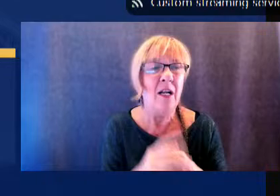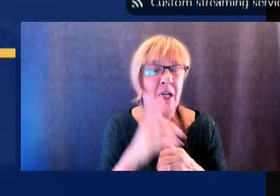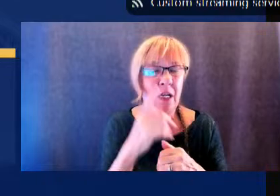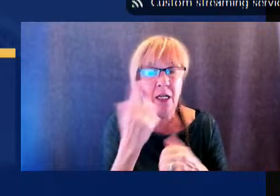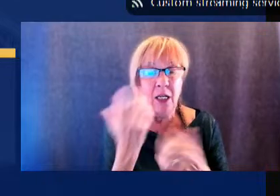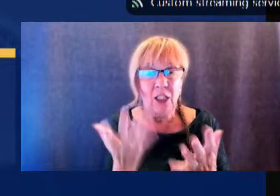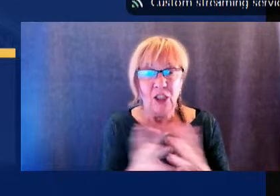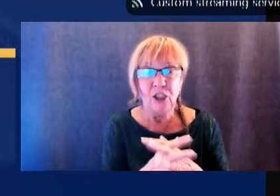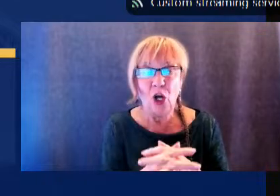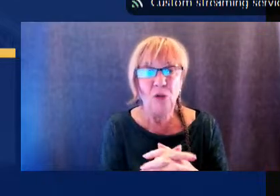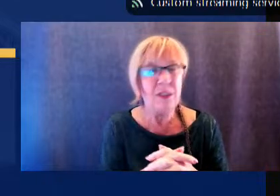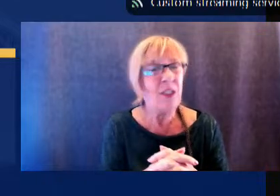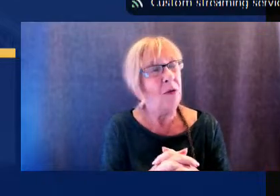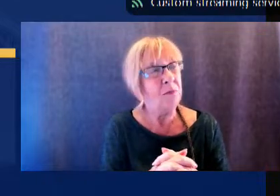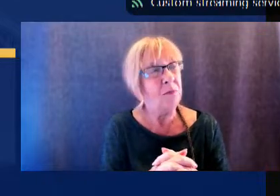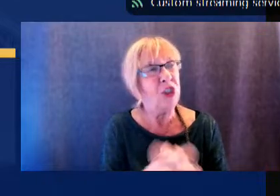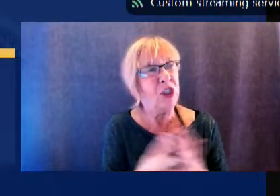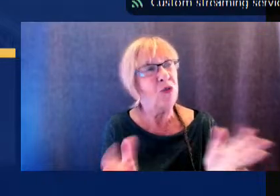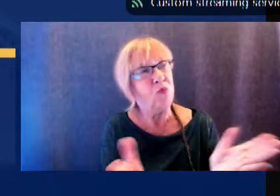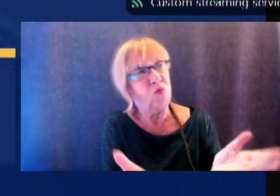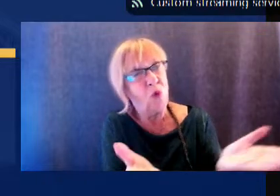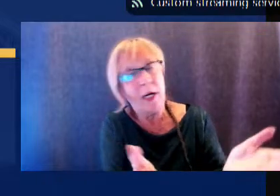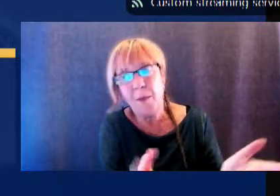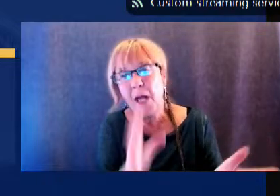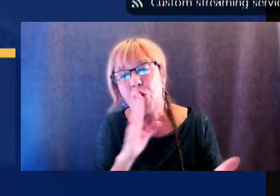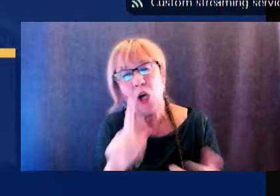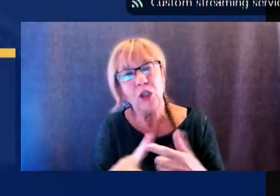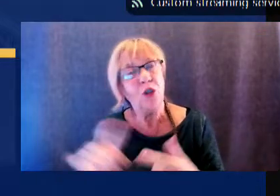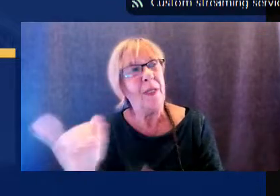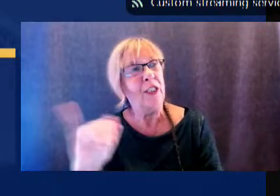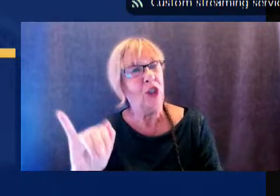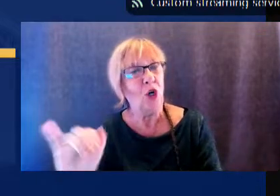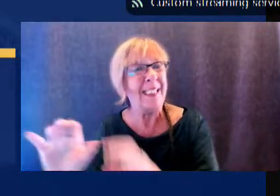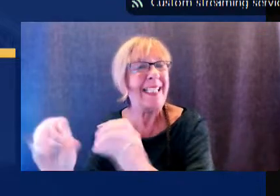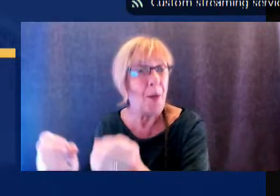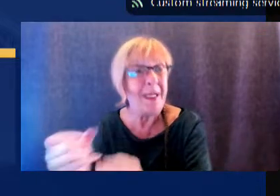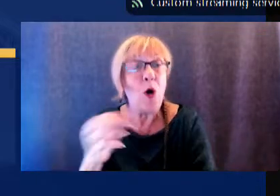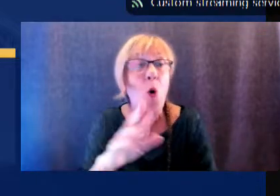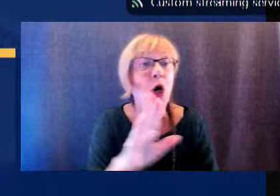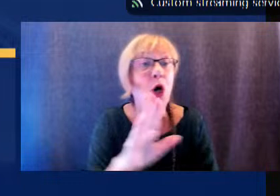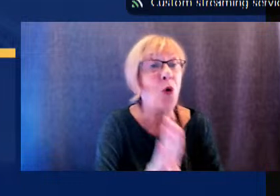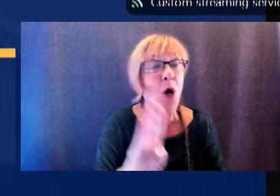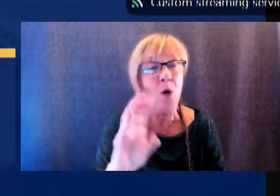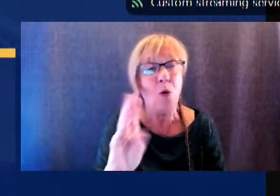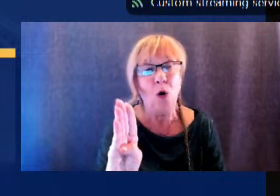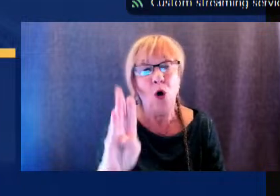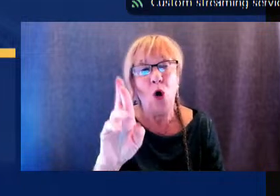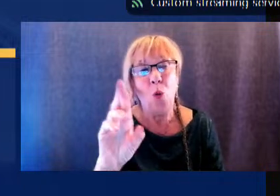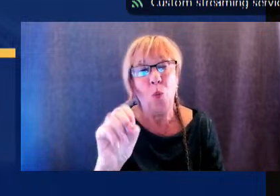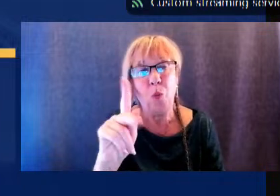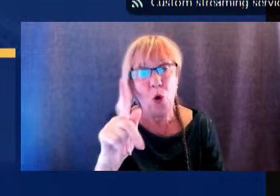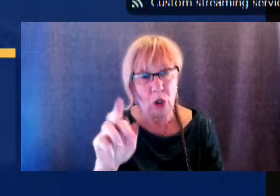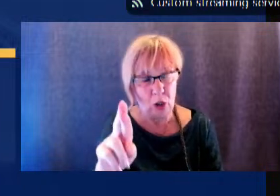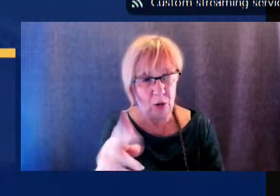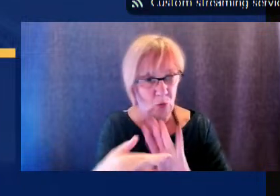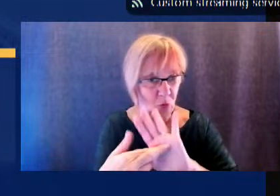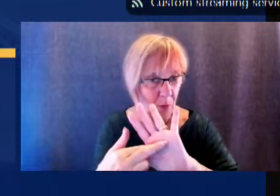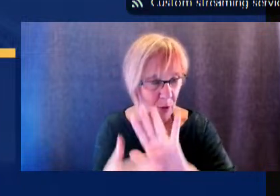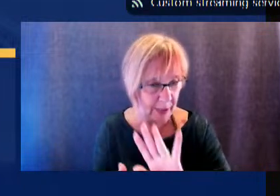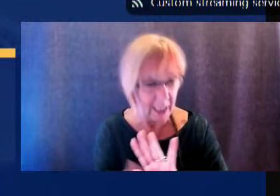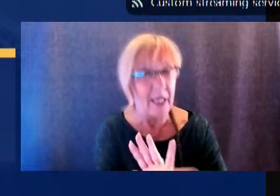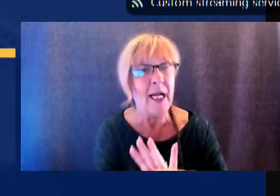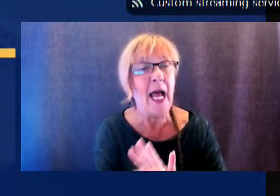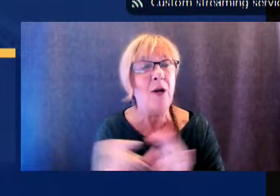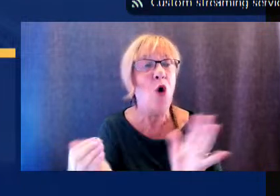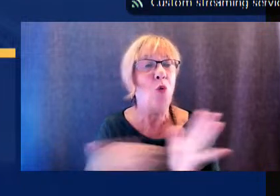previously. So yeah, we would recommend talking to your insurance company or talking to your broker, having them reevaluate their property and reevaluate the coverage that you might